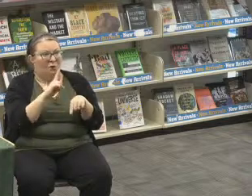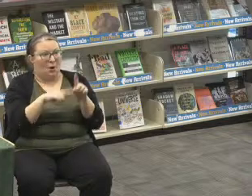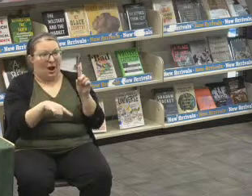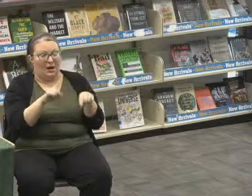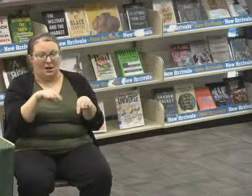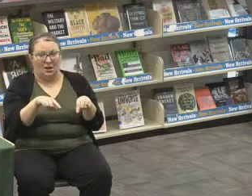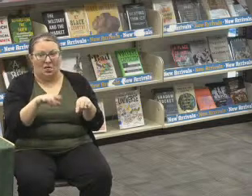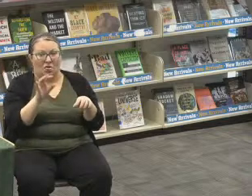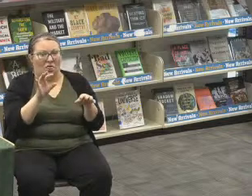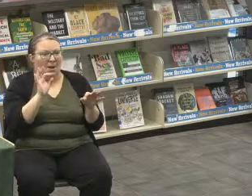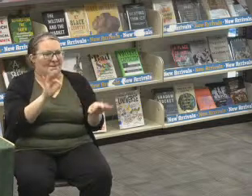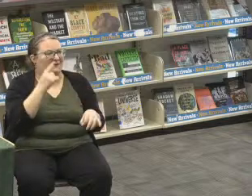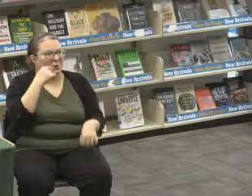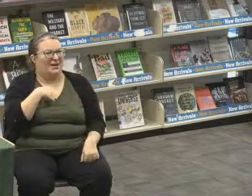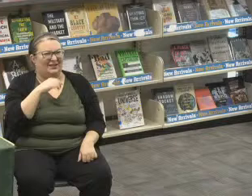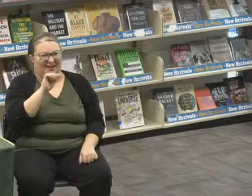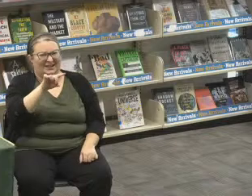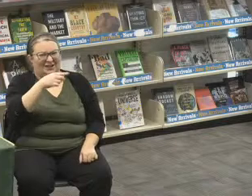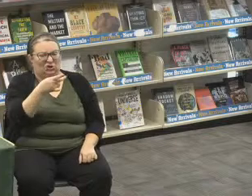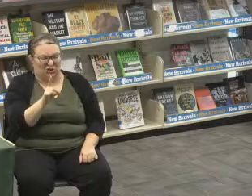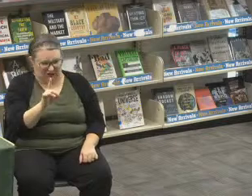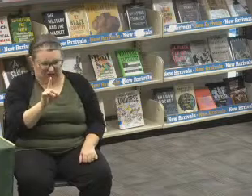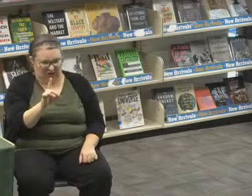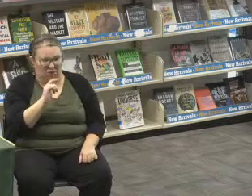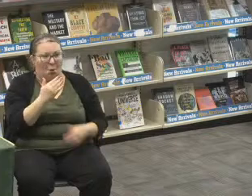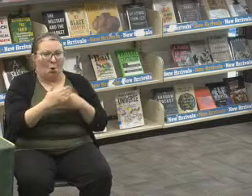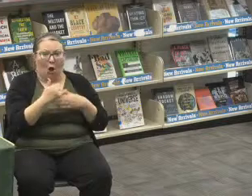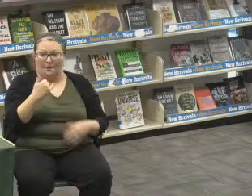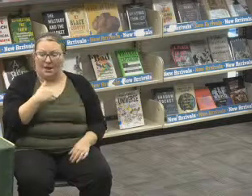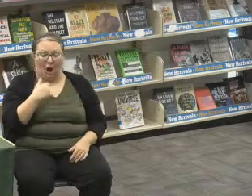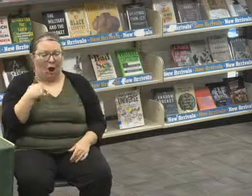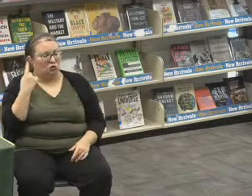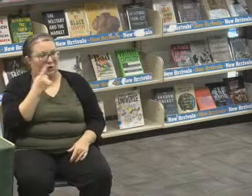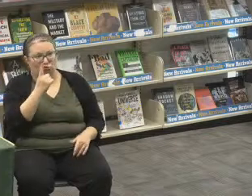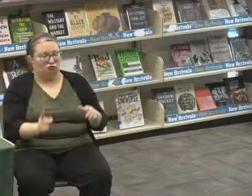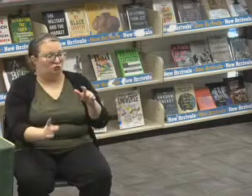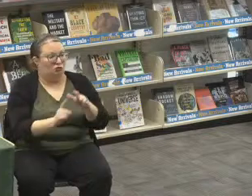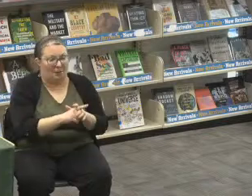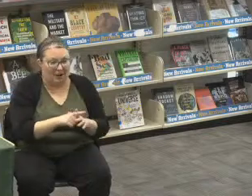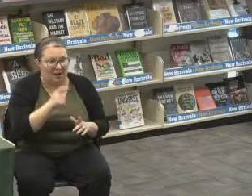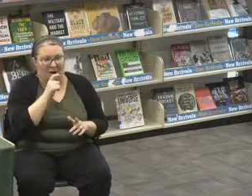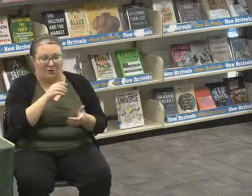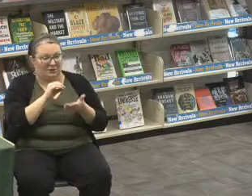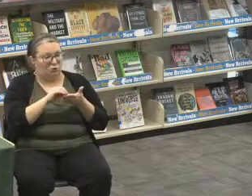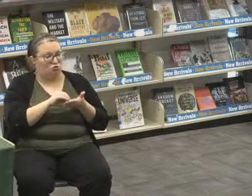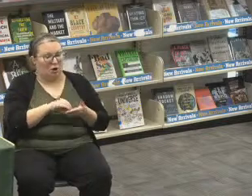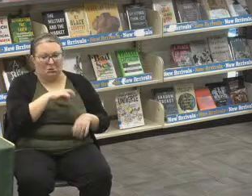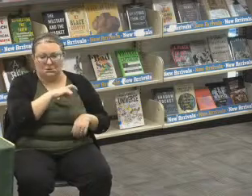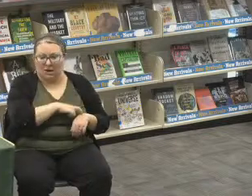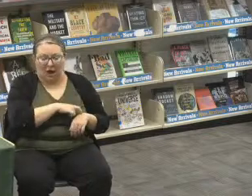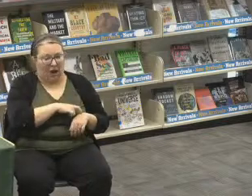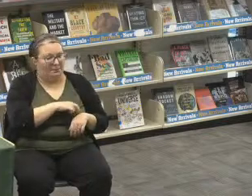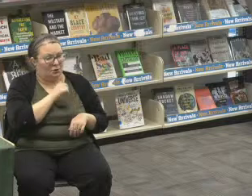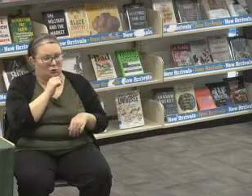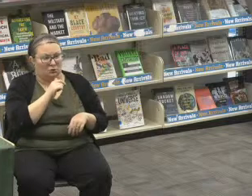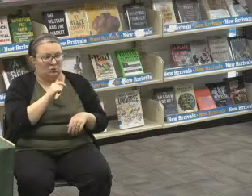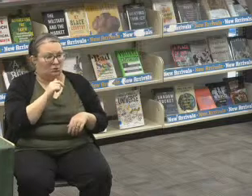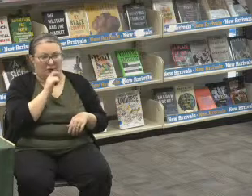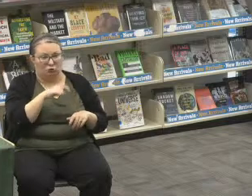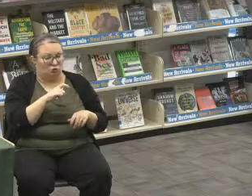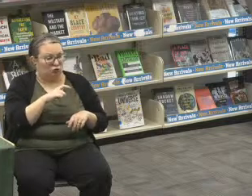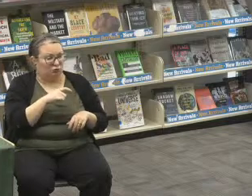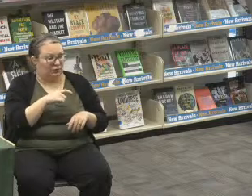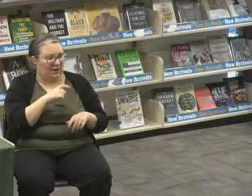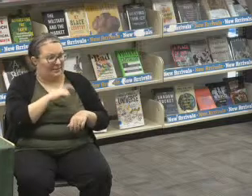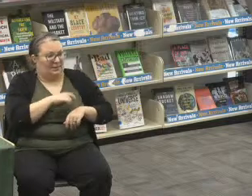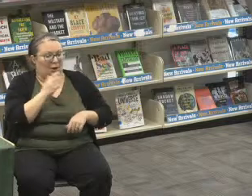was perfect for me with my ADHD, right? They would call me and all I had to do was show up. I didn't have to keep track of what time it was and show up at the right time. Now